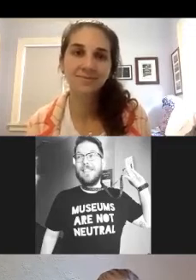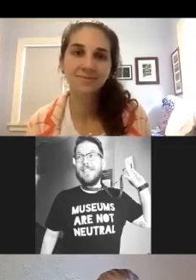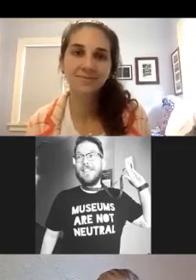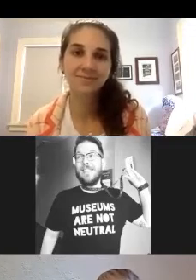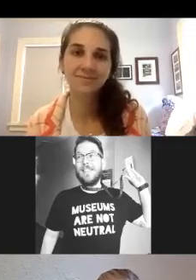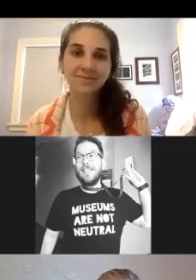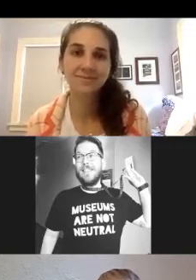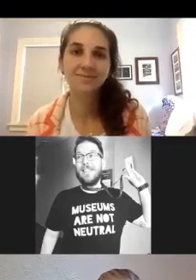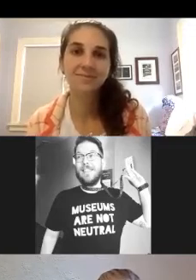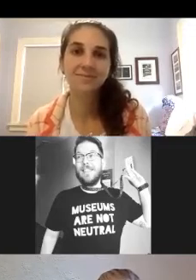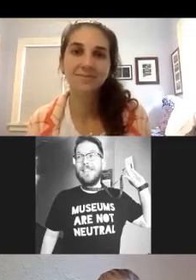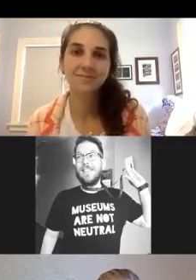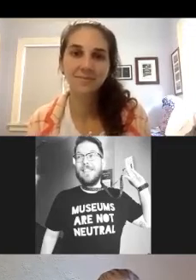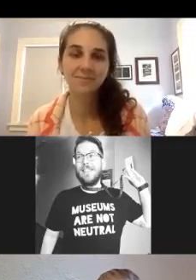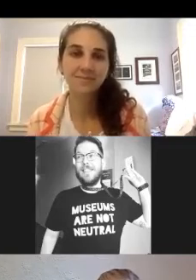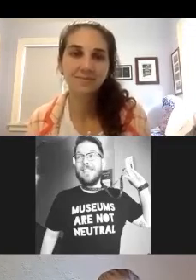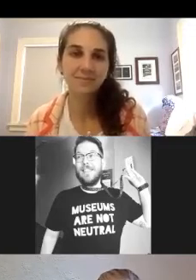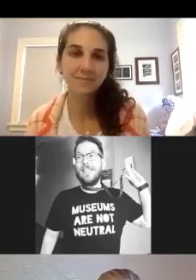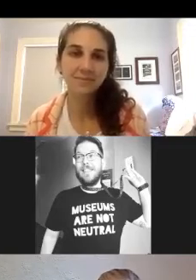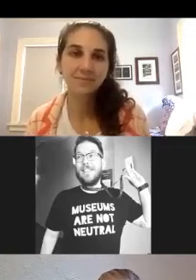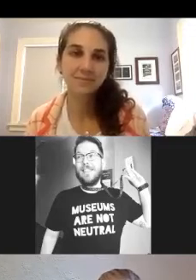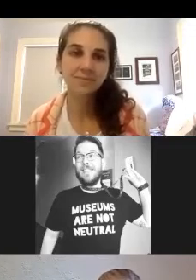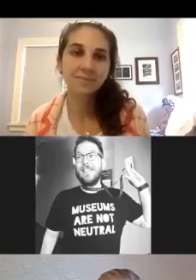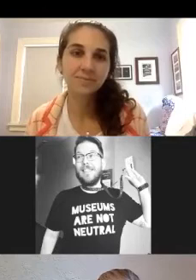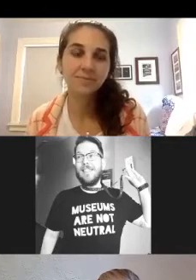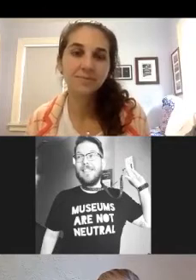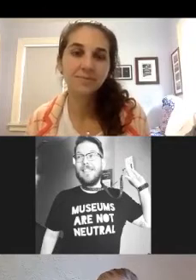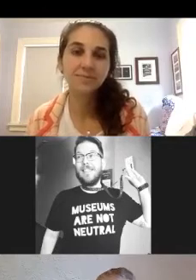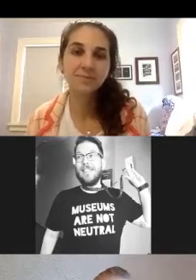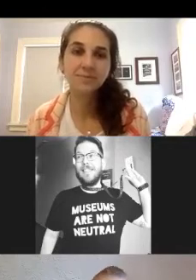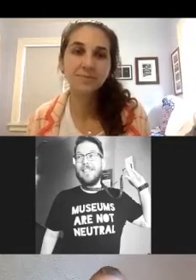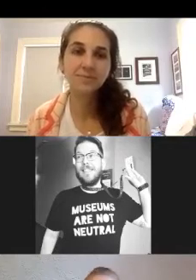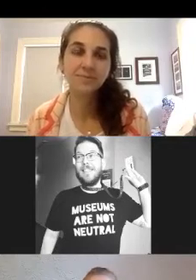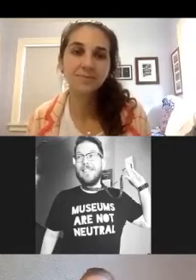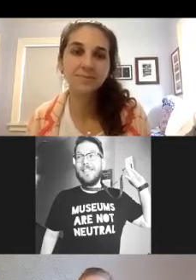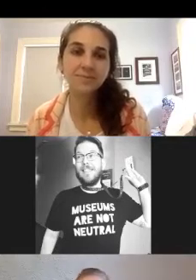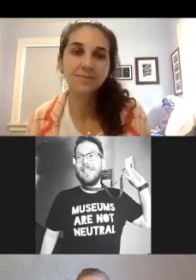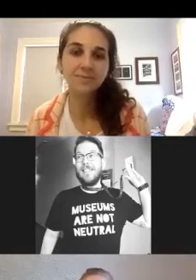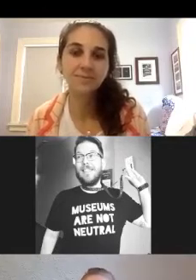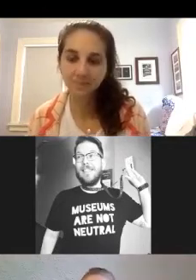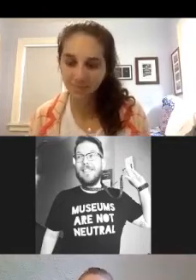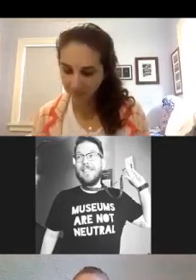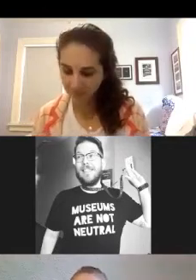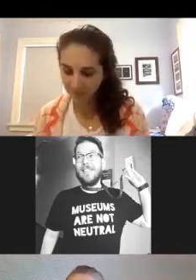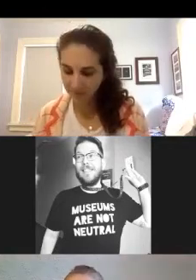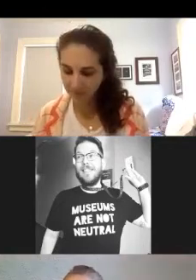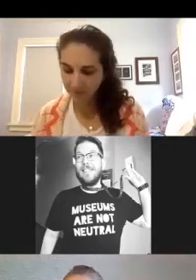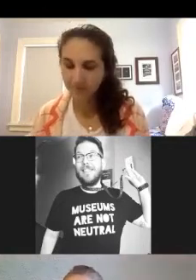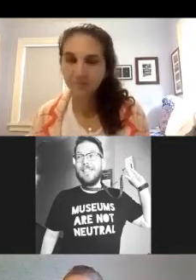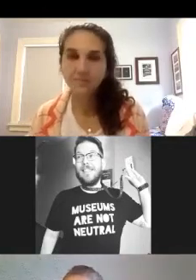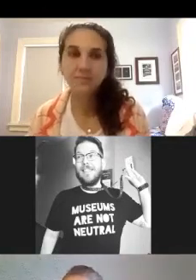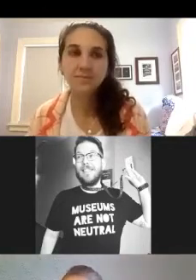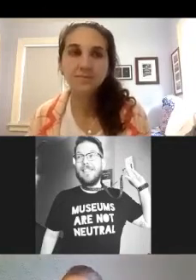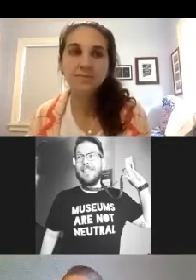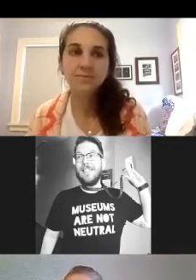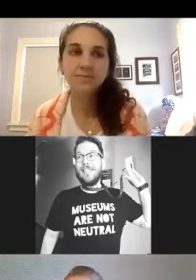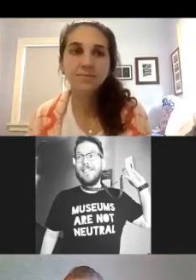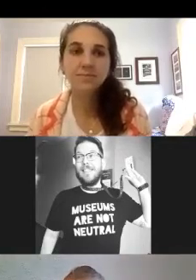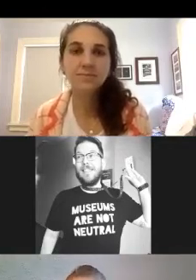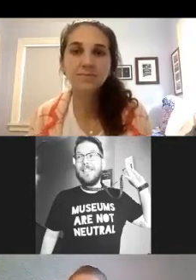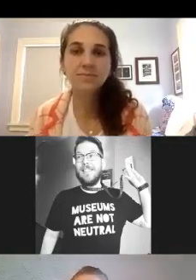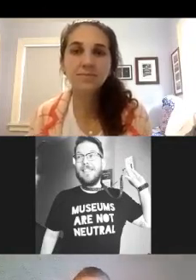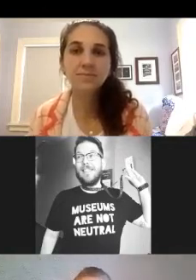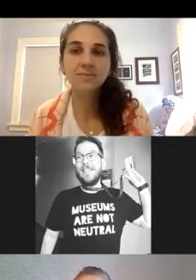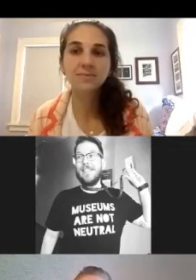best today? And how can we as a team support you? We then have post-shift reflection meetings,